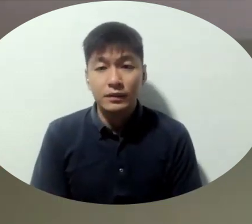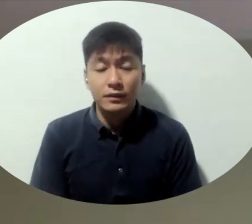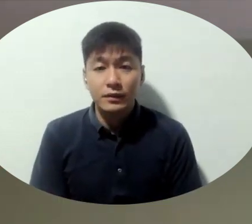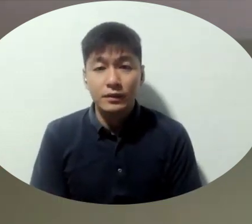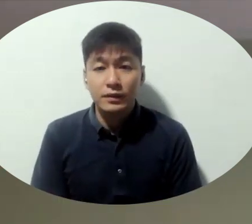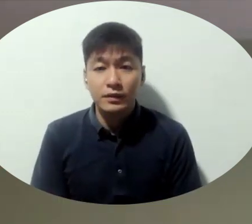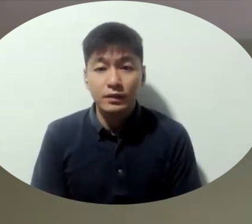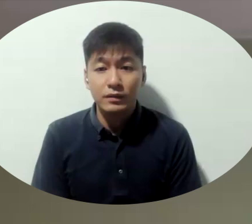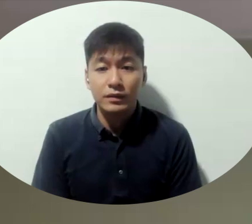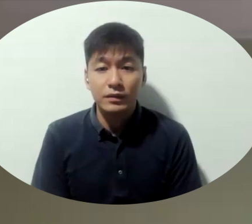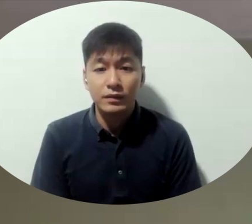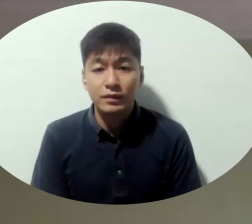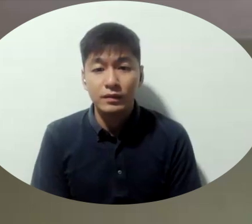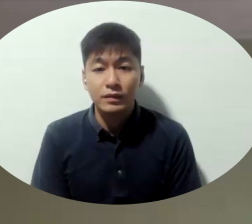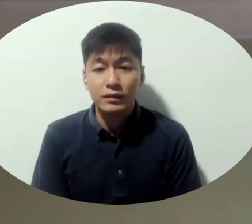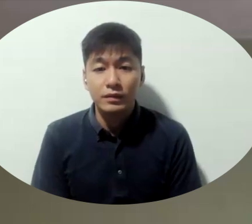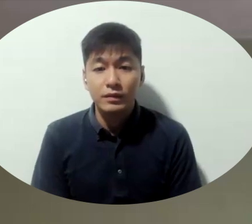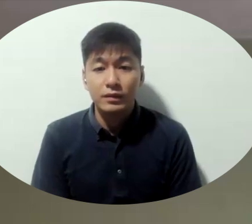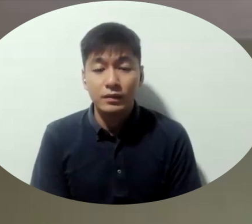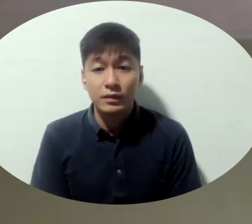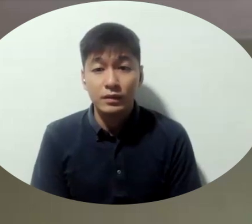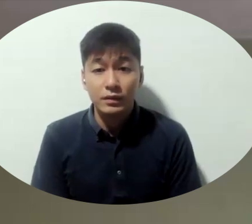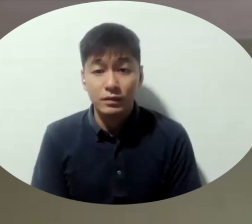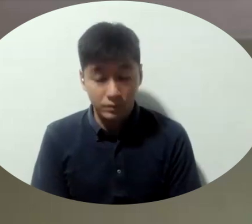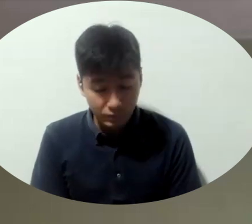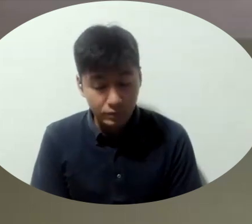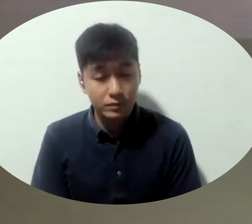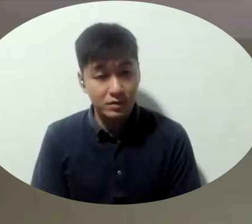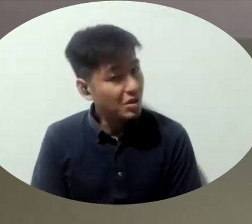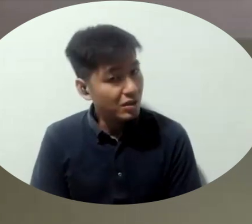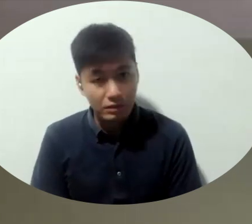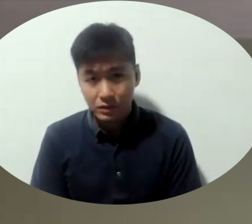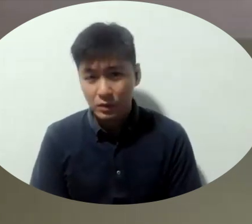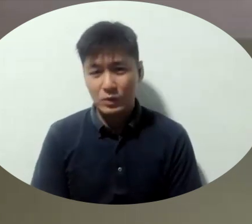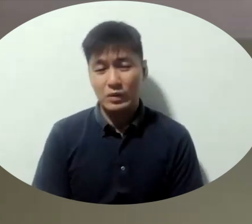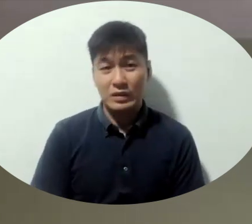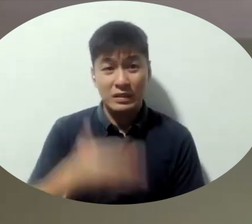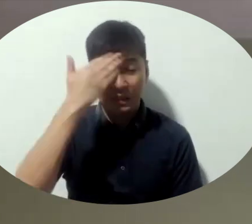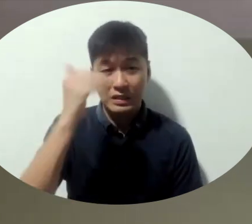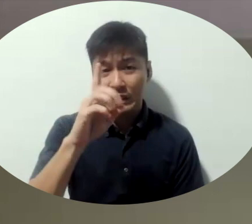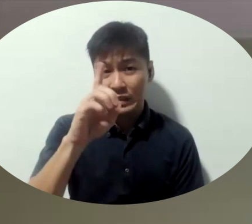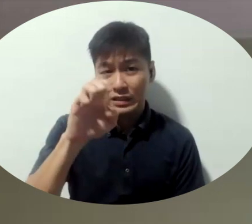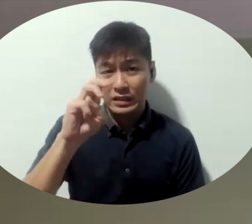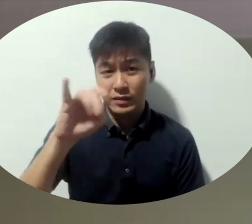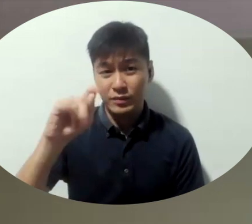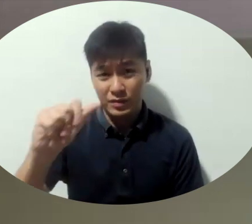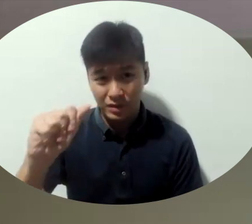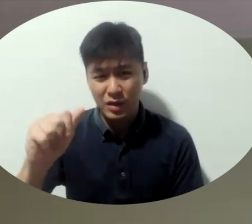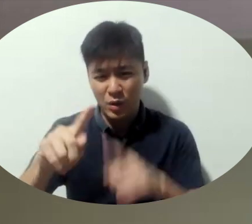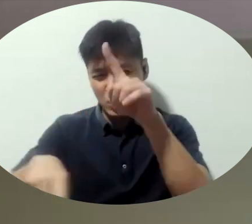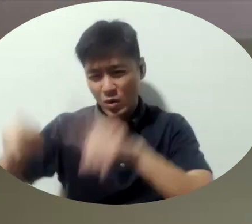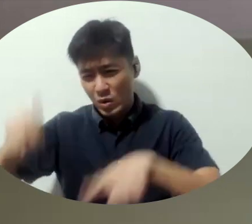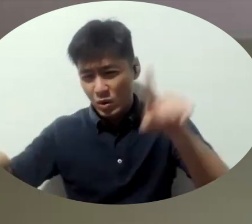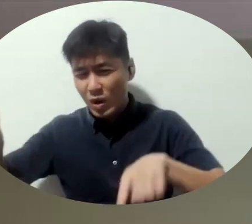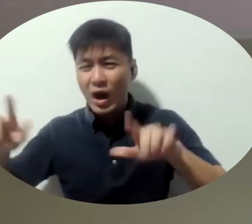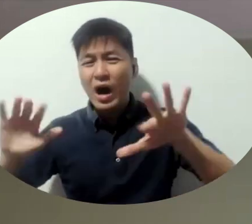80 to 100 plus different forms and types and causes that fall under this umbrella. So it sounds like the through part that you're talking about, Sharifa,